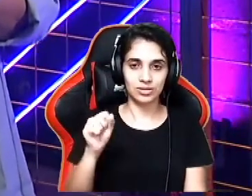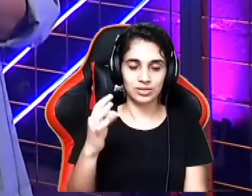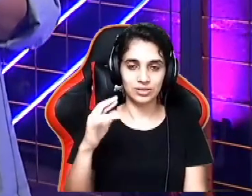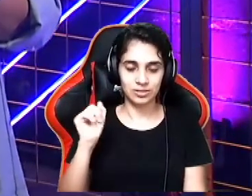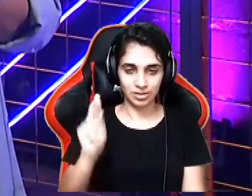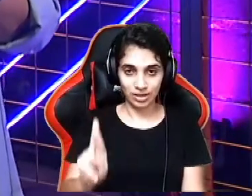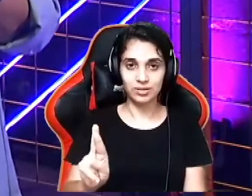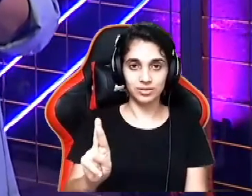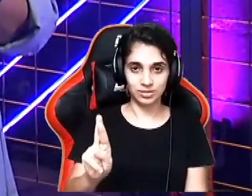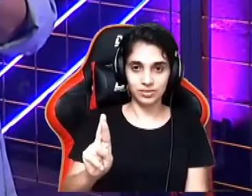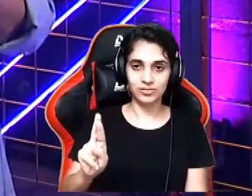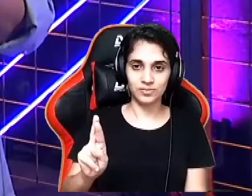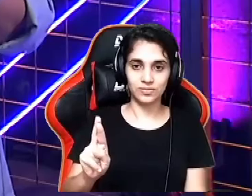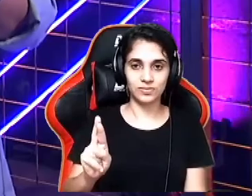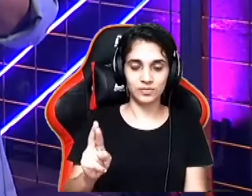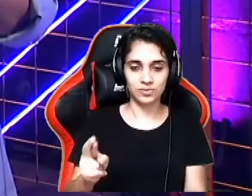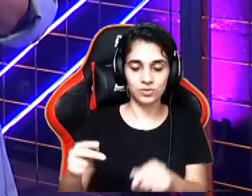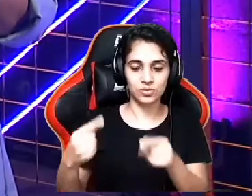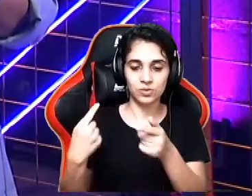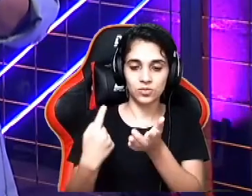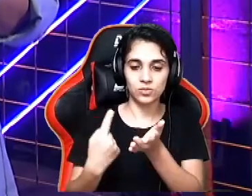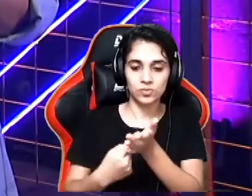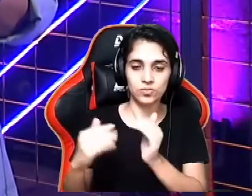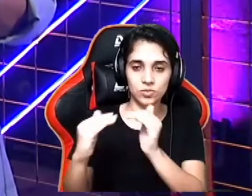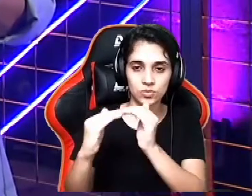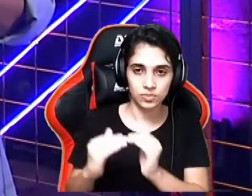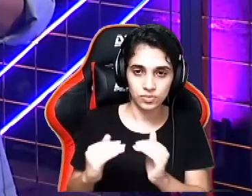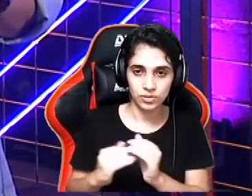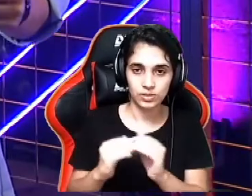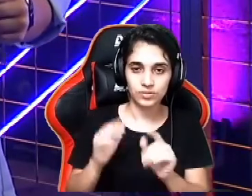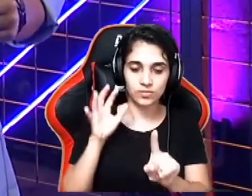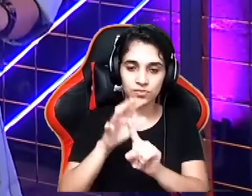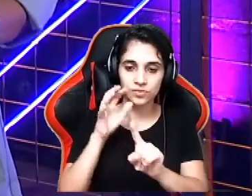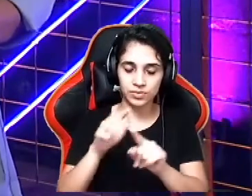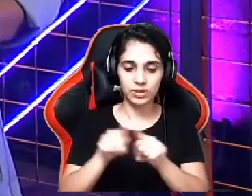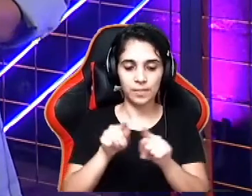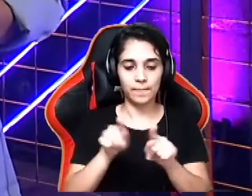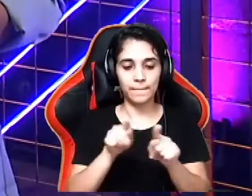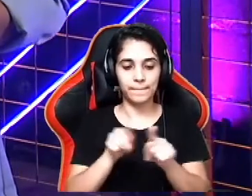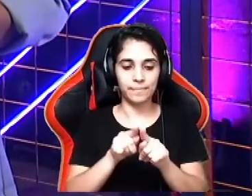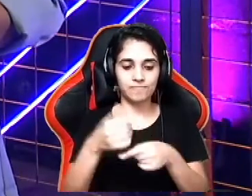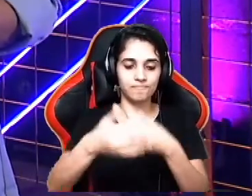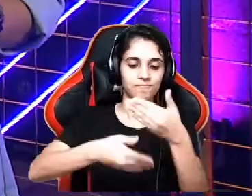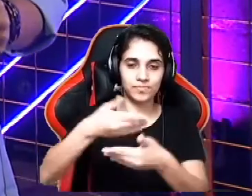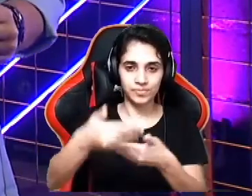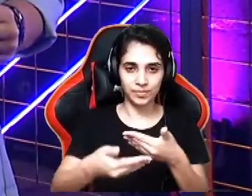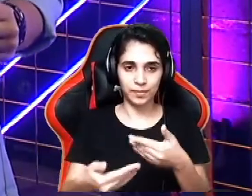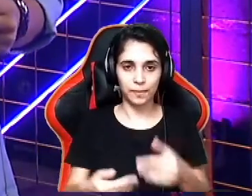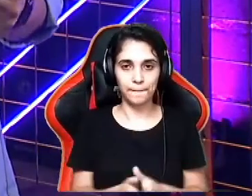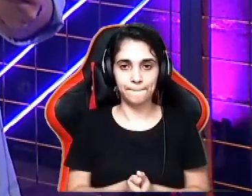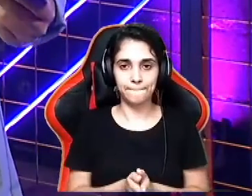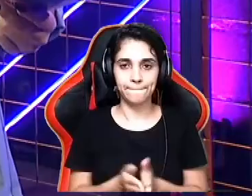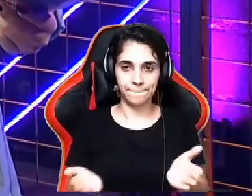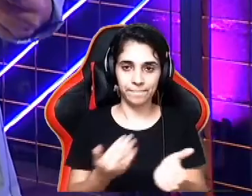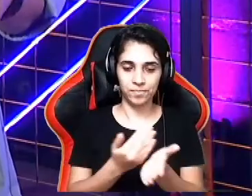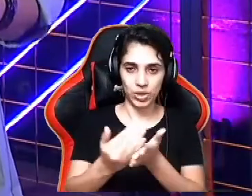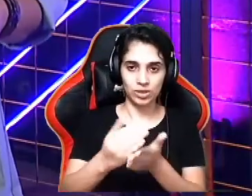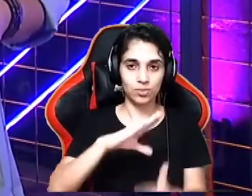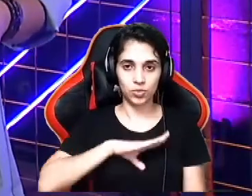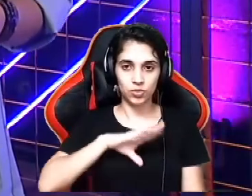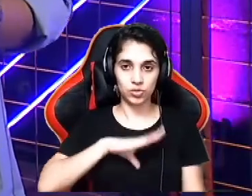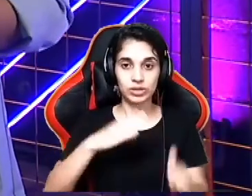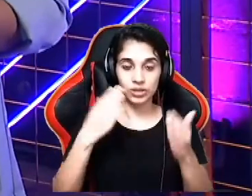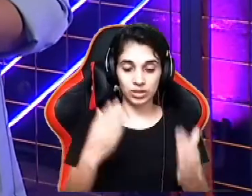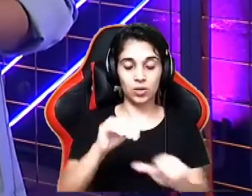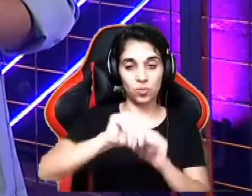focus on making the project self scaling according to influencers, brands, and communities. This session is